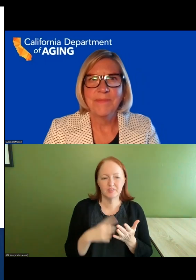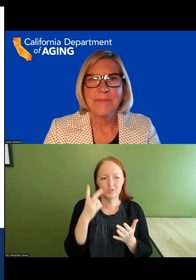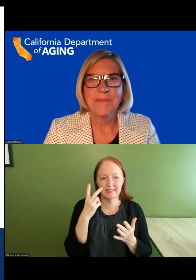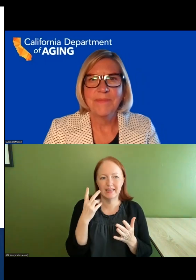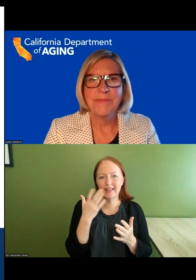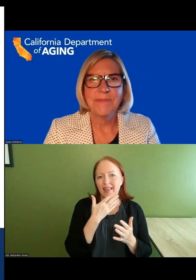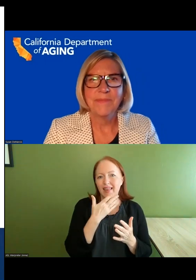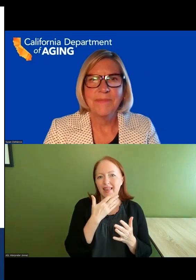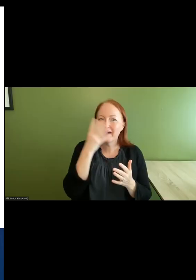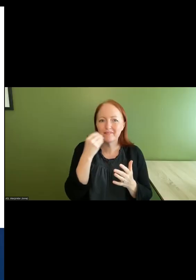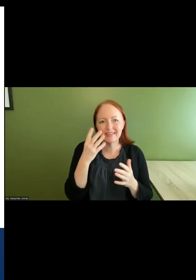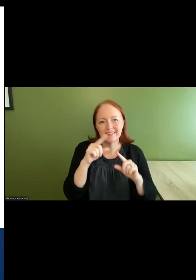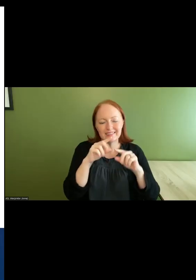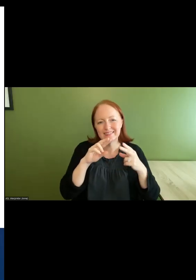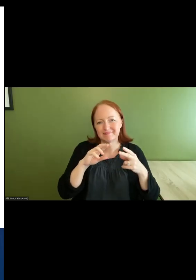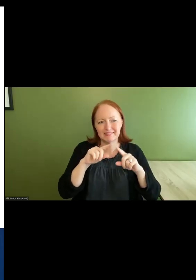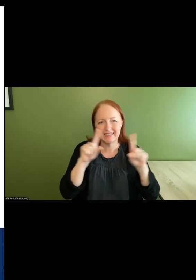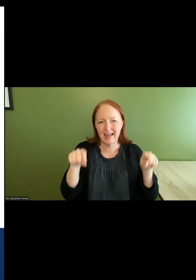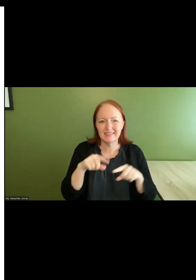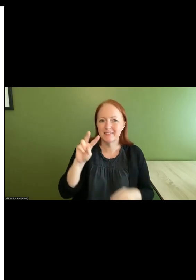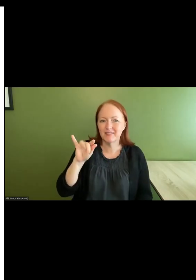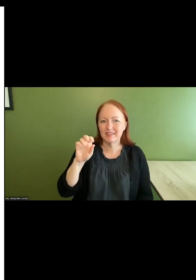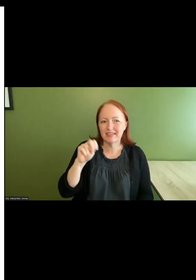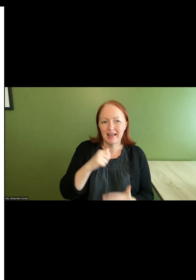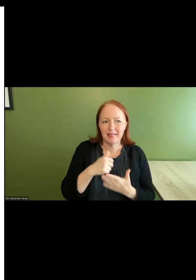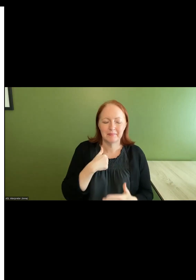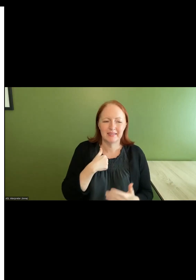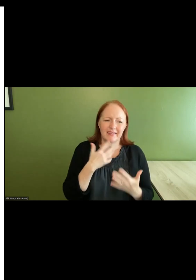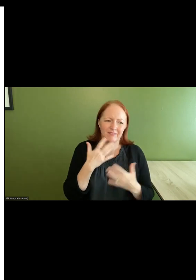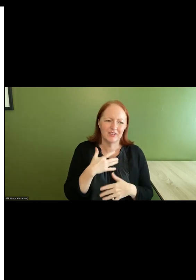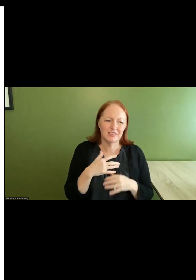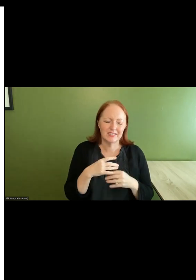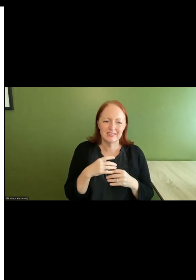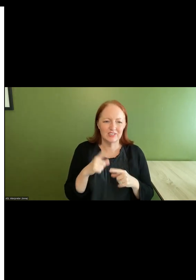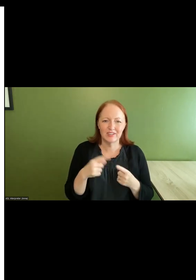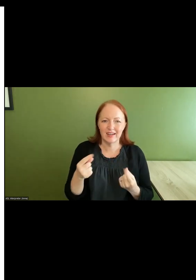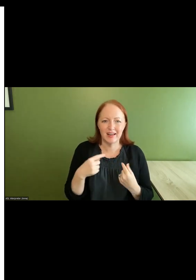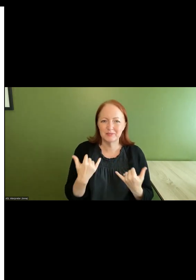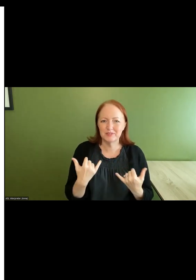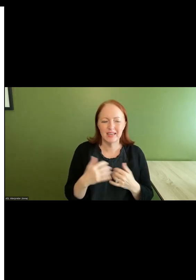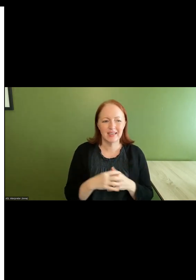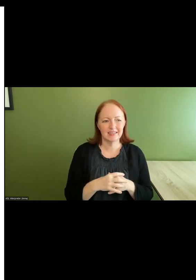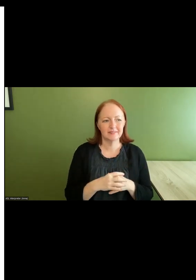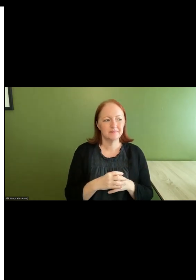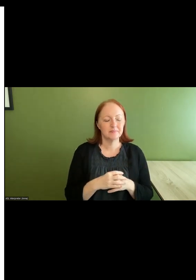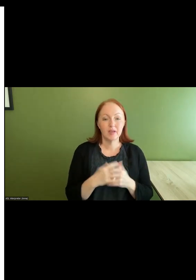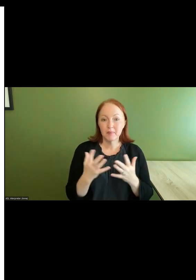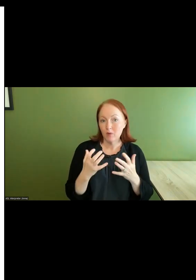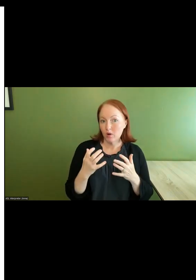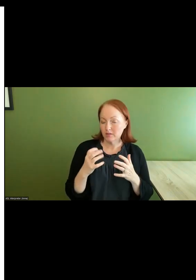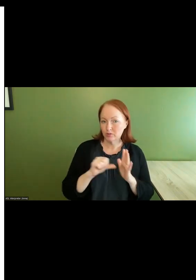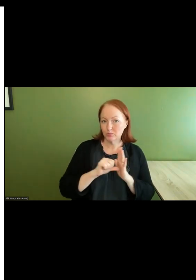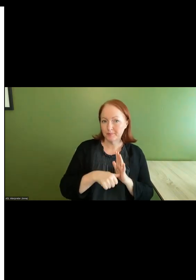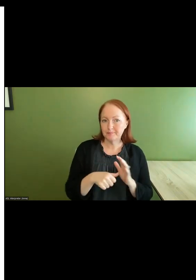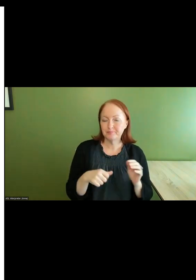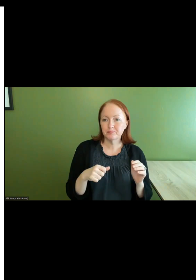lovely slides that Vivian put together. She unfortunately was not able to join us today, but I do want to underscore